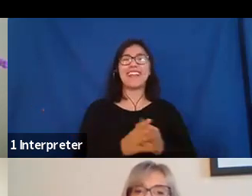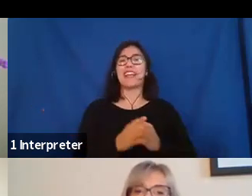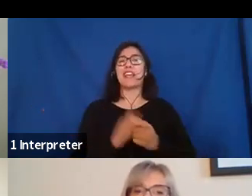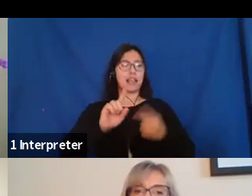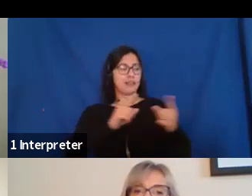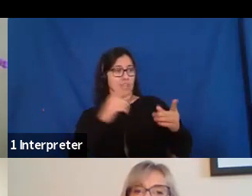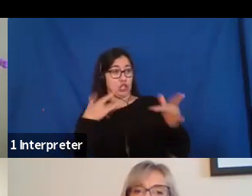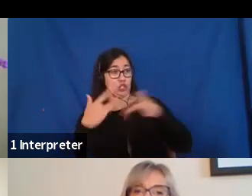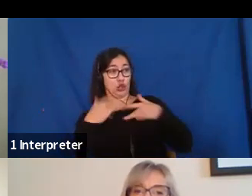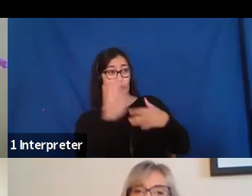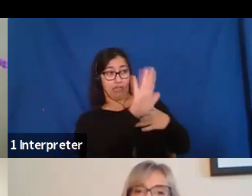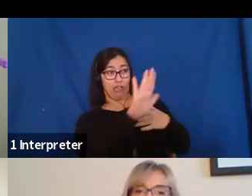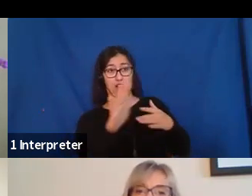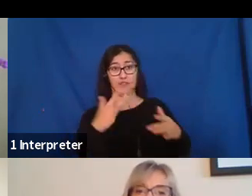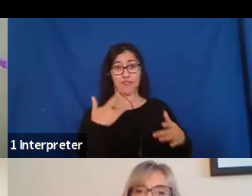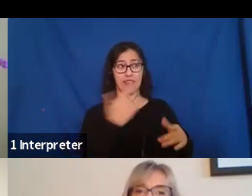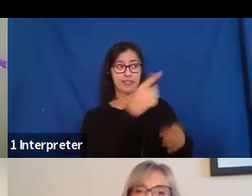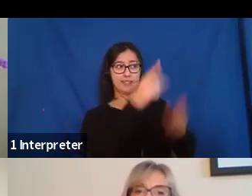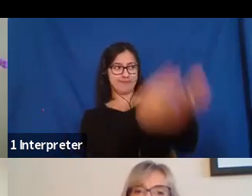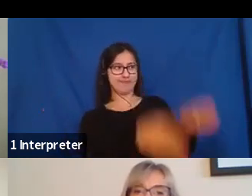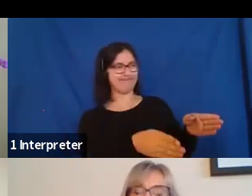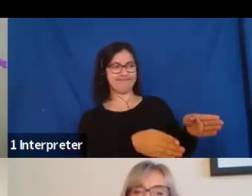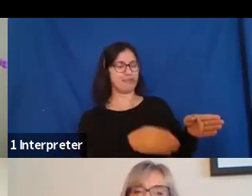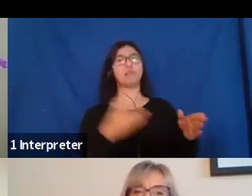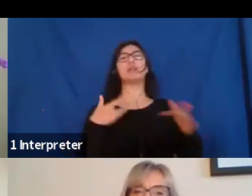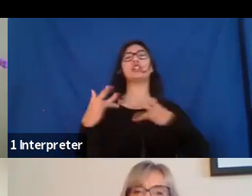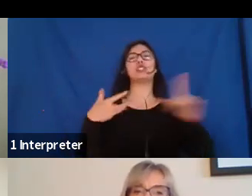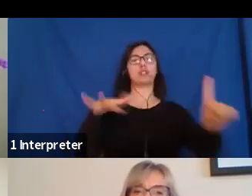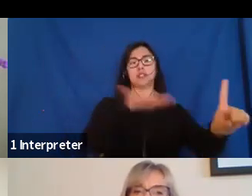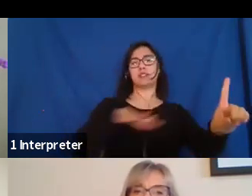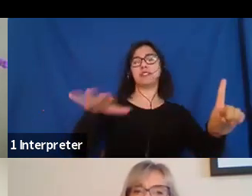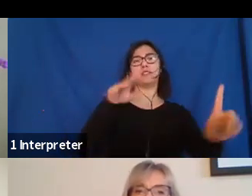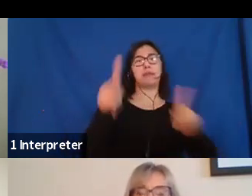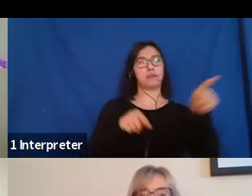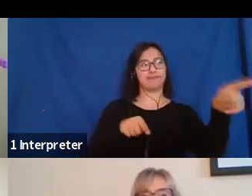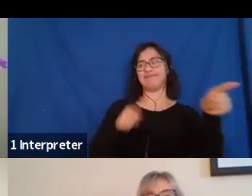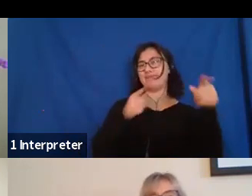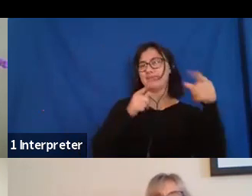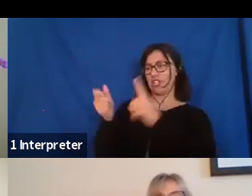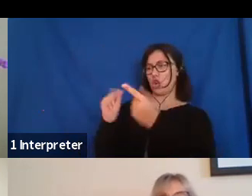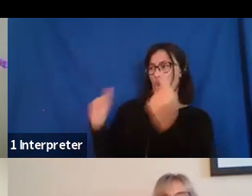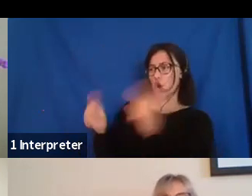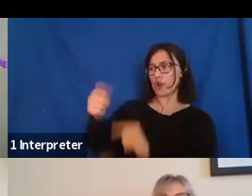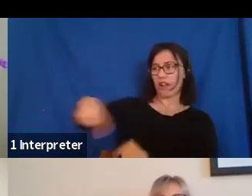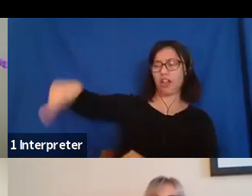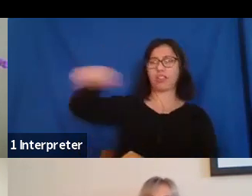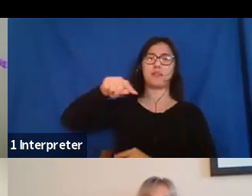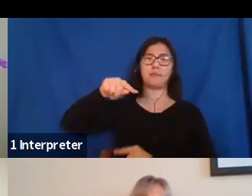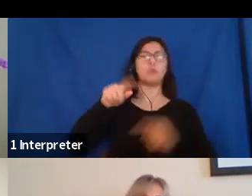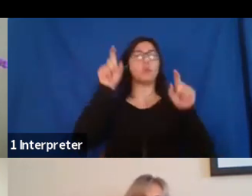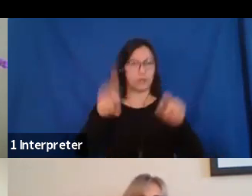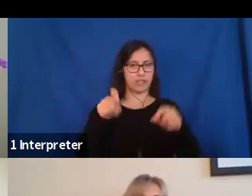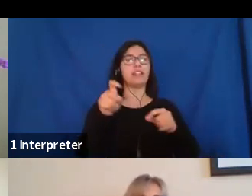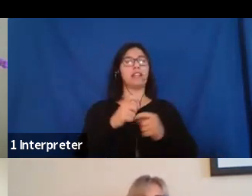feelings of the person who's causing the harm, but we're more concerned about the people who are being harmed, and we need to just create an intervention that's going to be fast